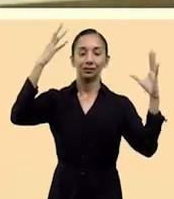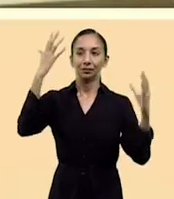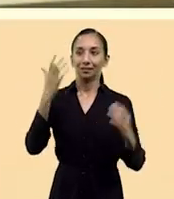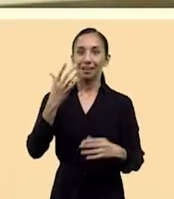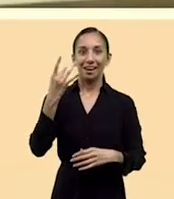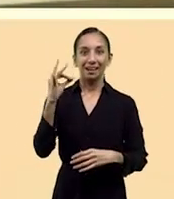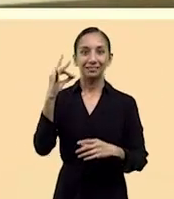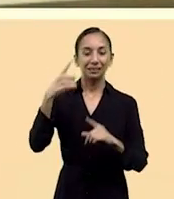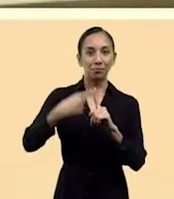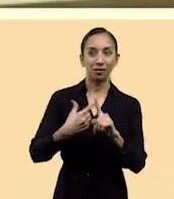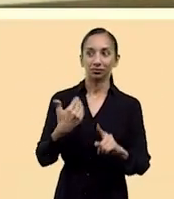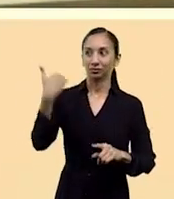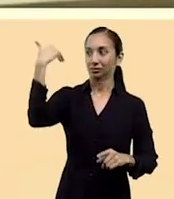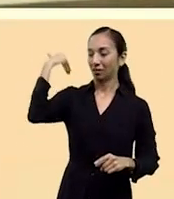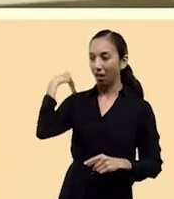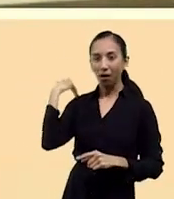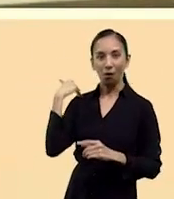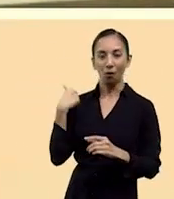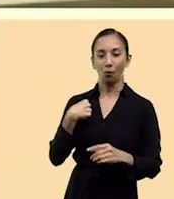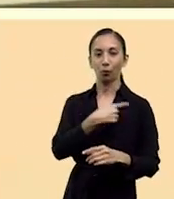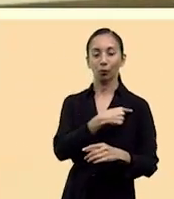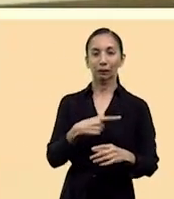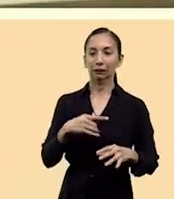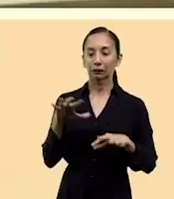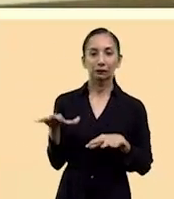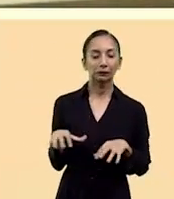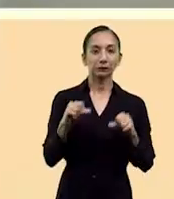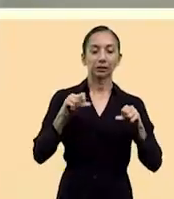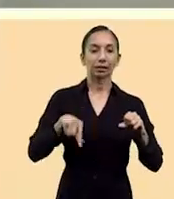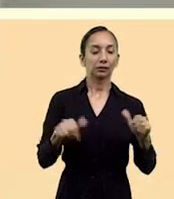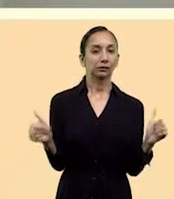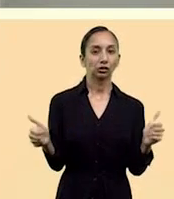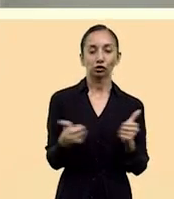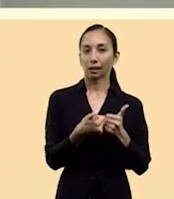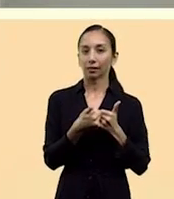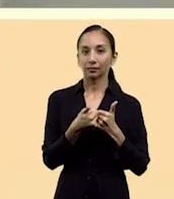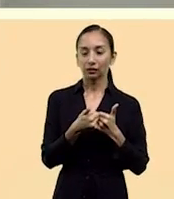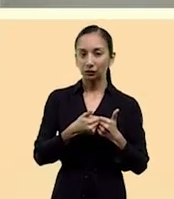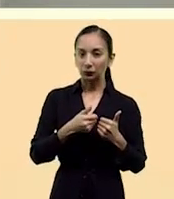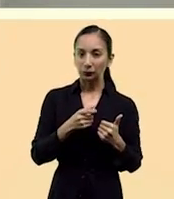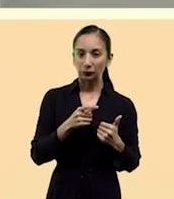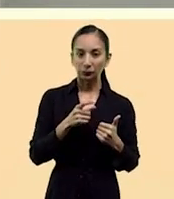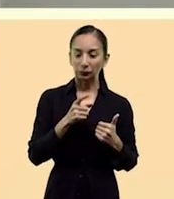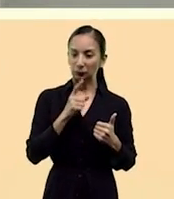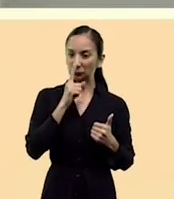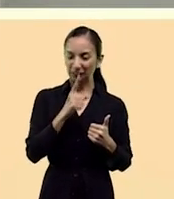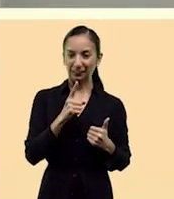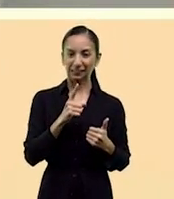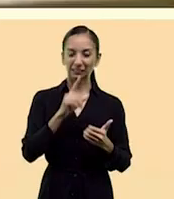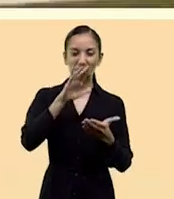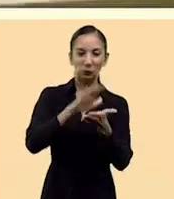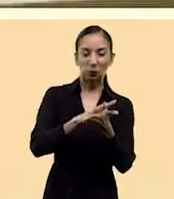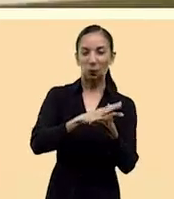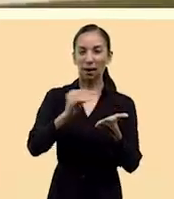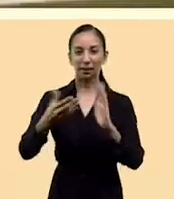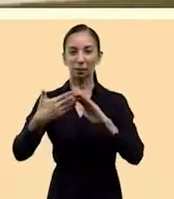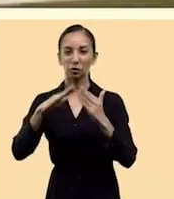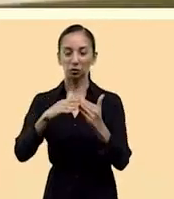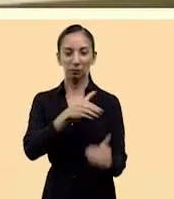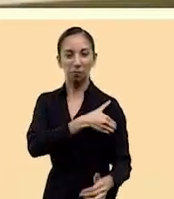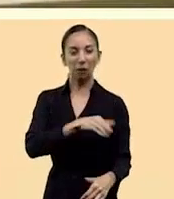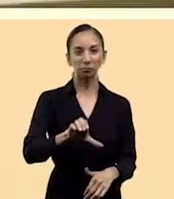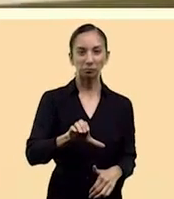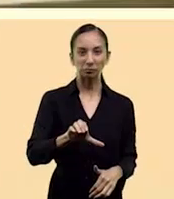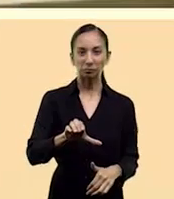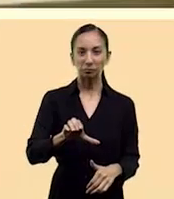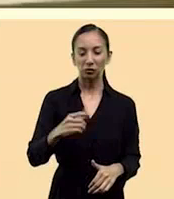when you took on this challenge of putting the school and the community back in the middle, if you will. So getting us out